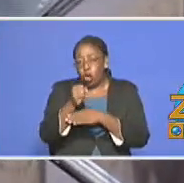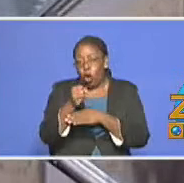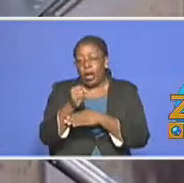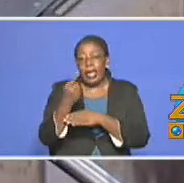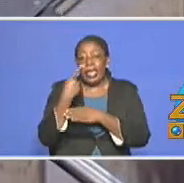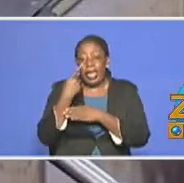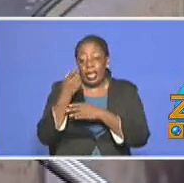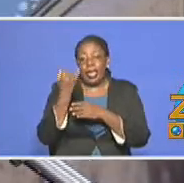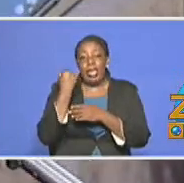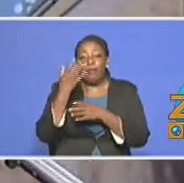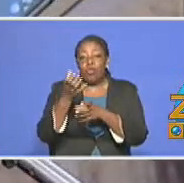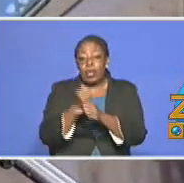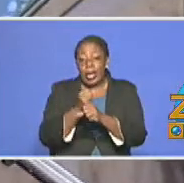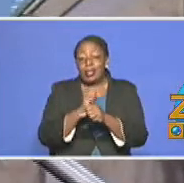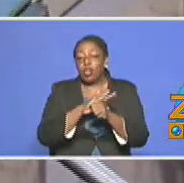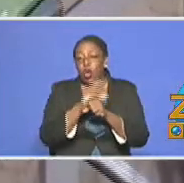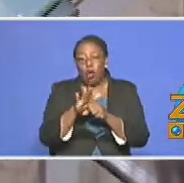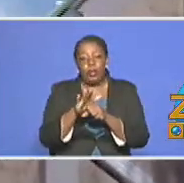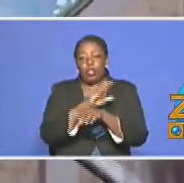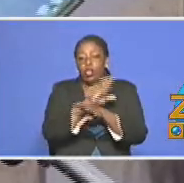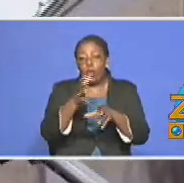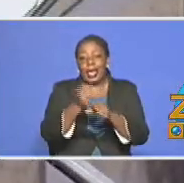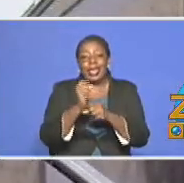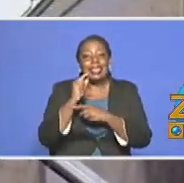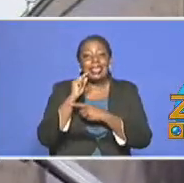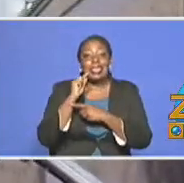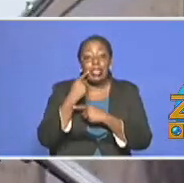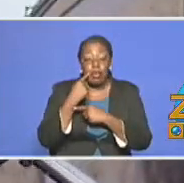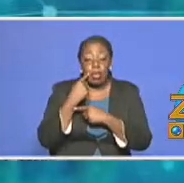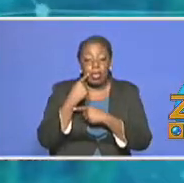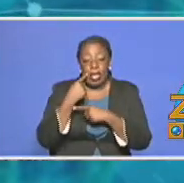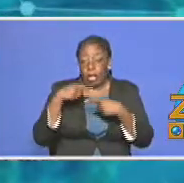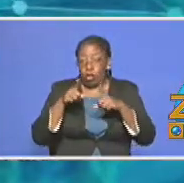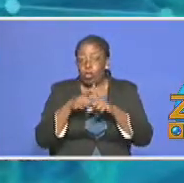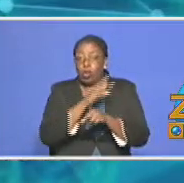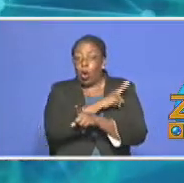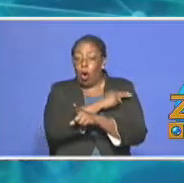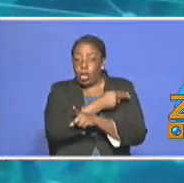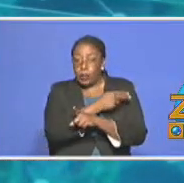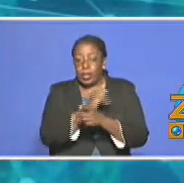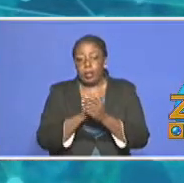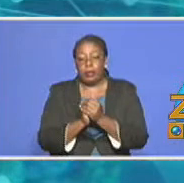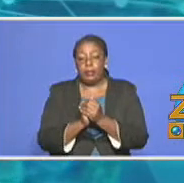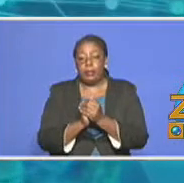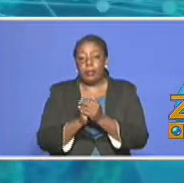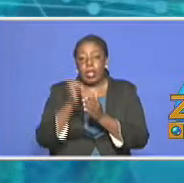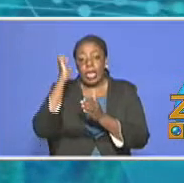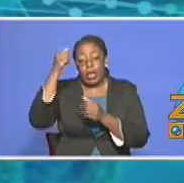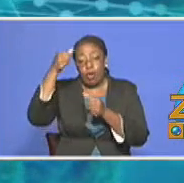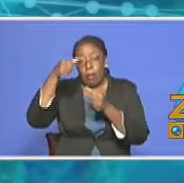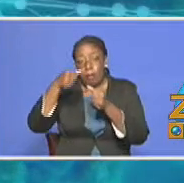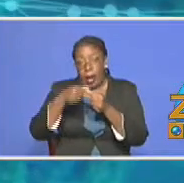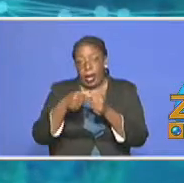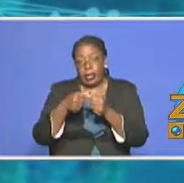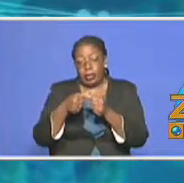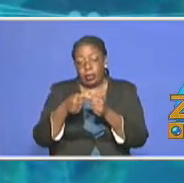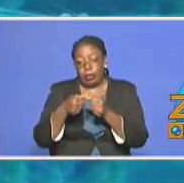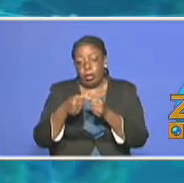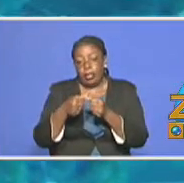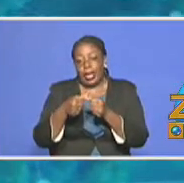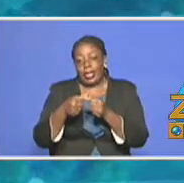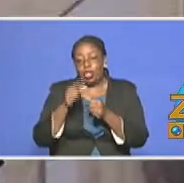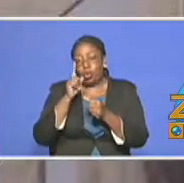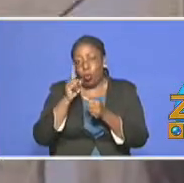as seriously. You're possibly not hospitalized. It doesn't mean you're not going to get it. As a reminder, he says it only takes one case to lead to